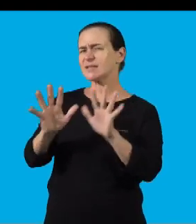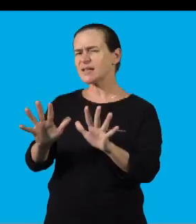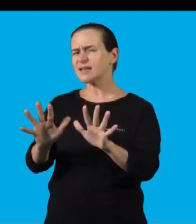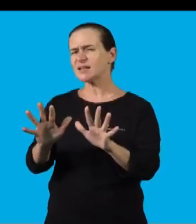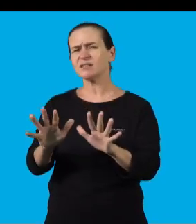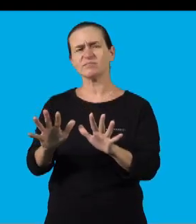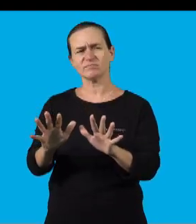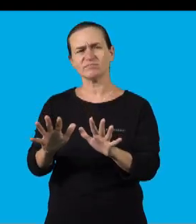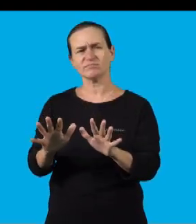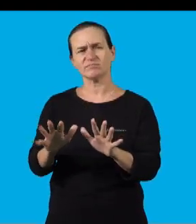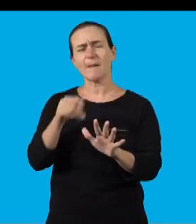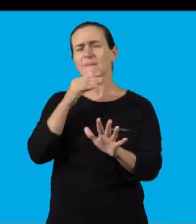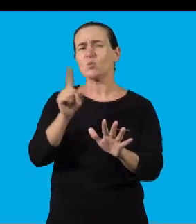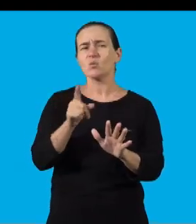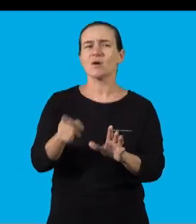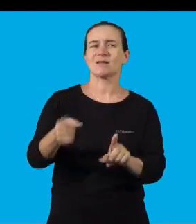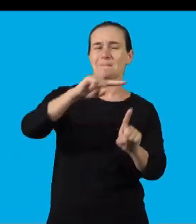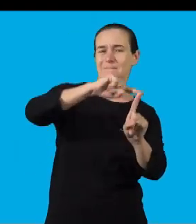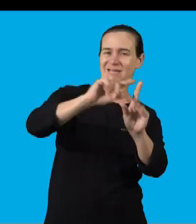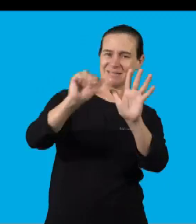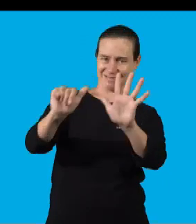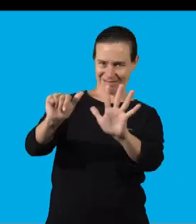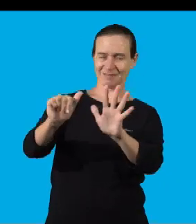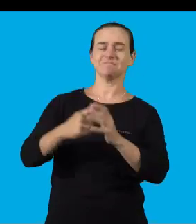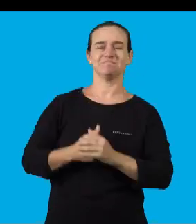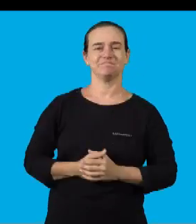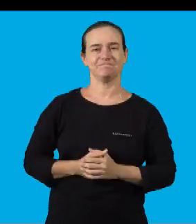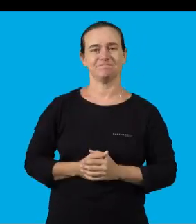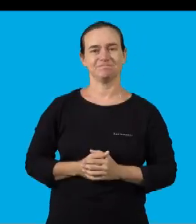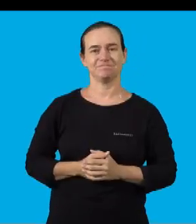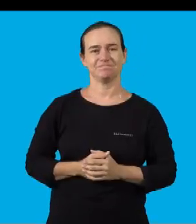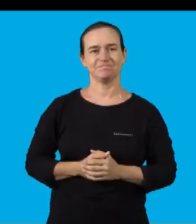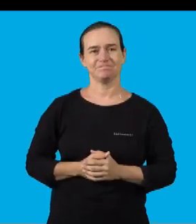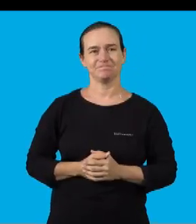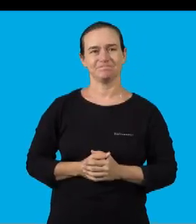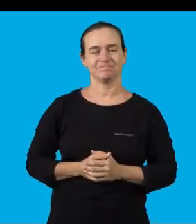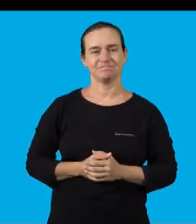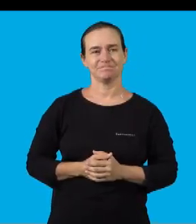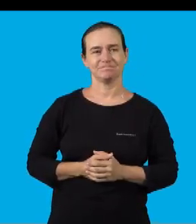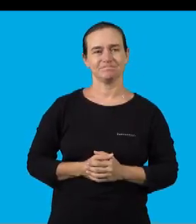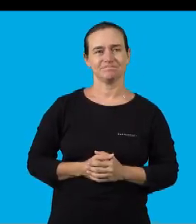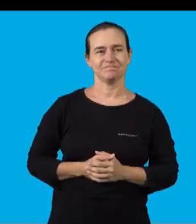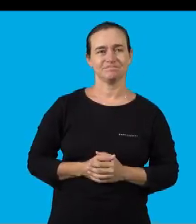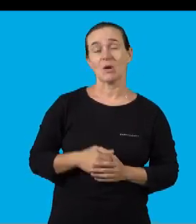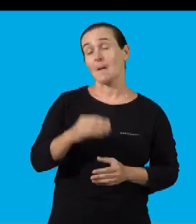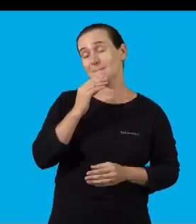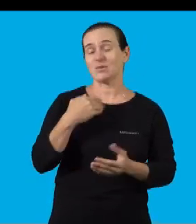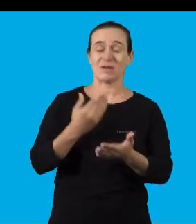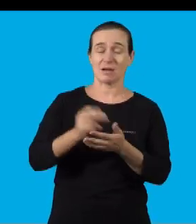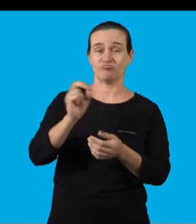to 10, we can see that we did add a 6. And of course, we can simplify that by saying